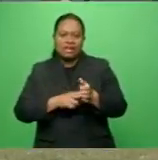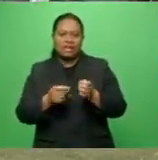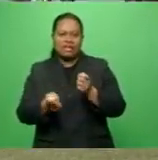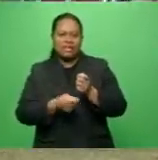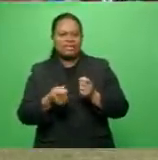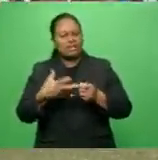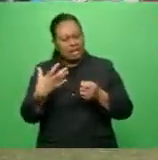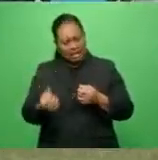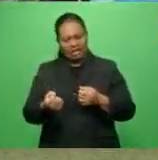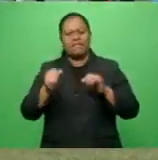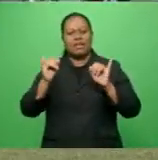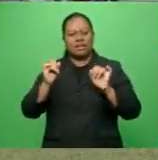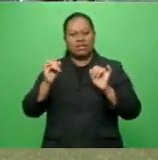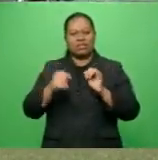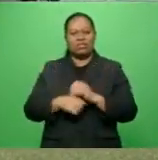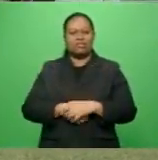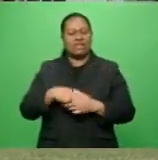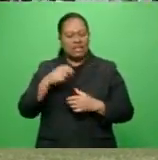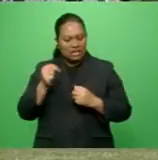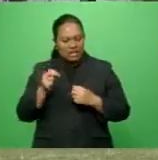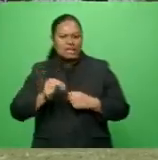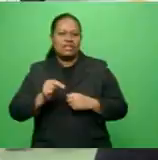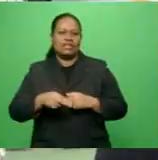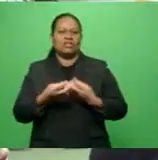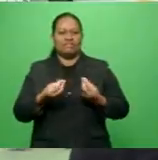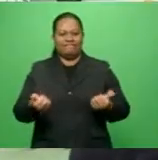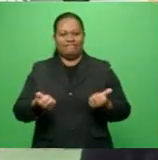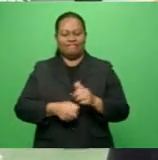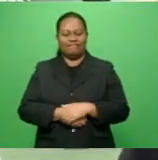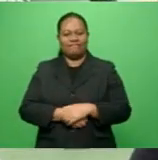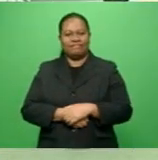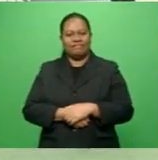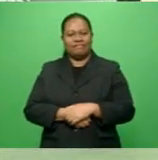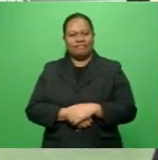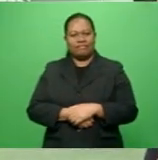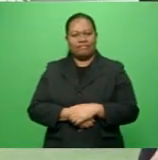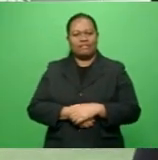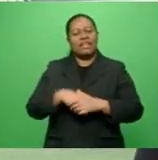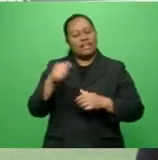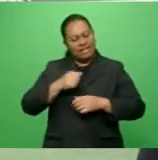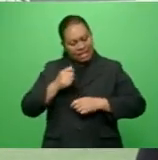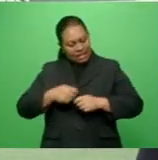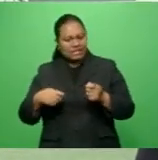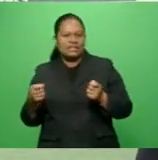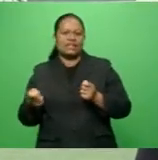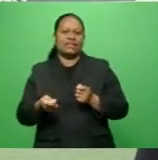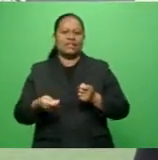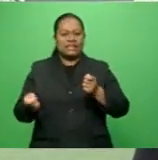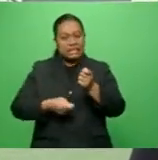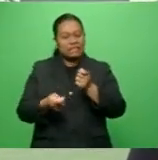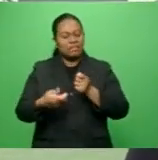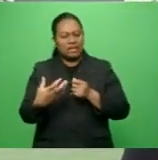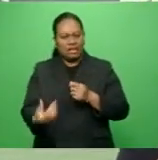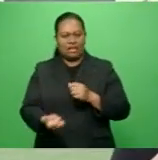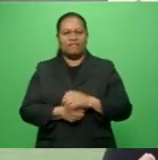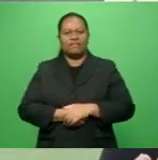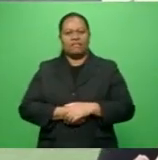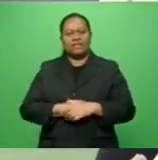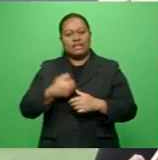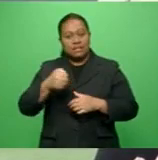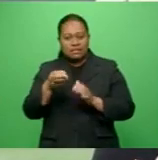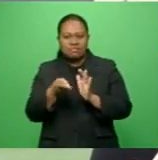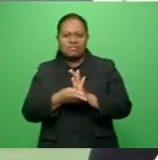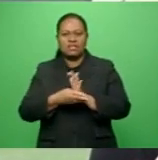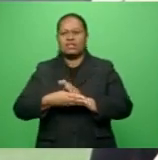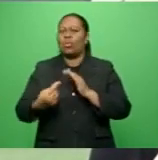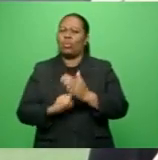an issue which has to be fixed. Of course, it's discipline. We can't play with like 60 minutes with 14